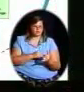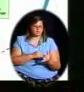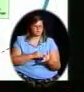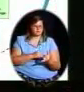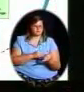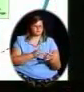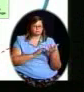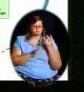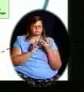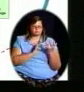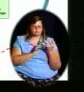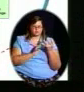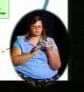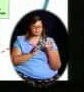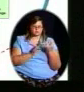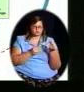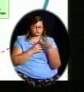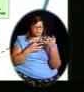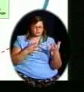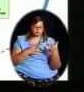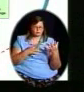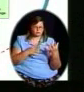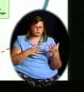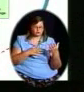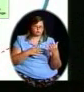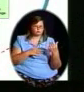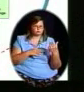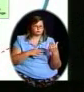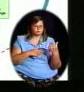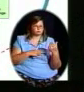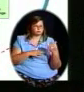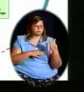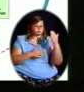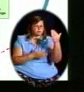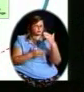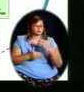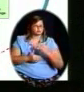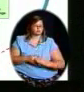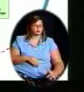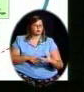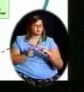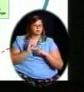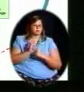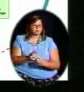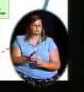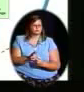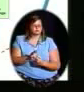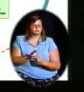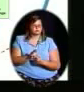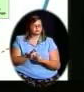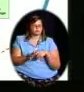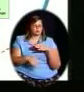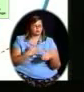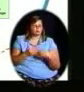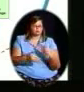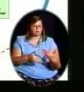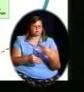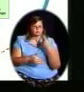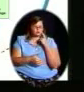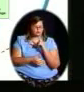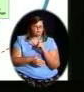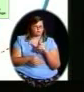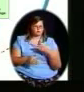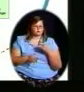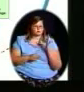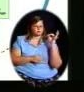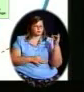time, Dr. Graham shared with you a flow chart of how we would be presenting an overview and a review process to the Board of Education,